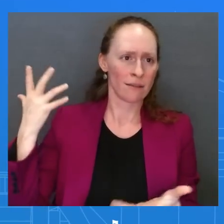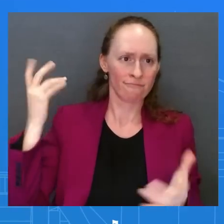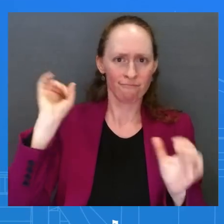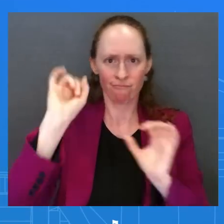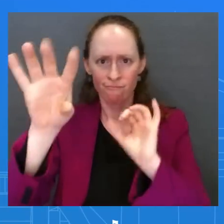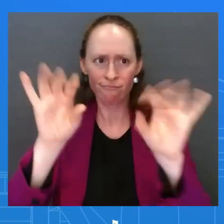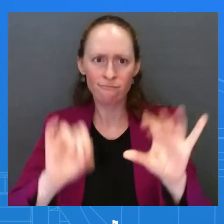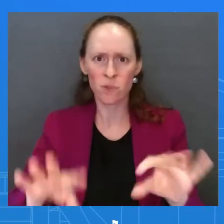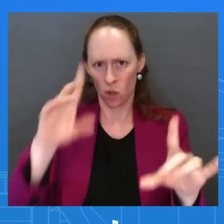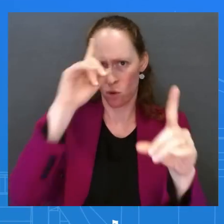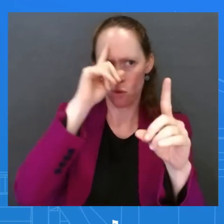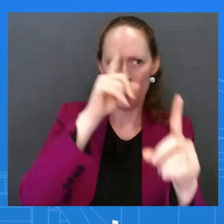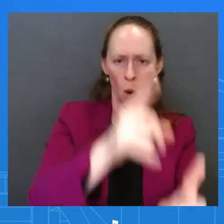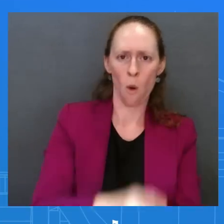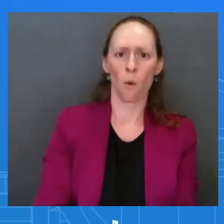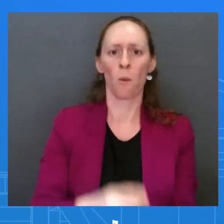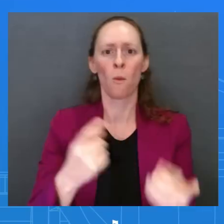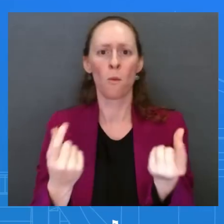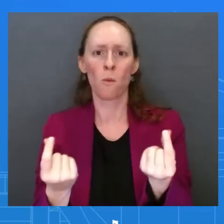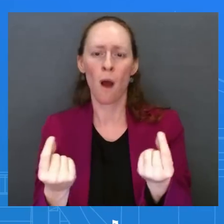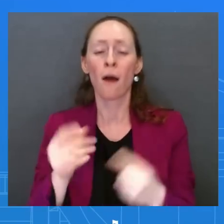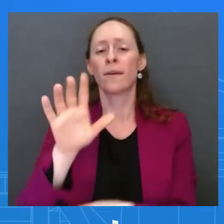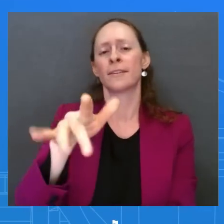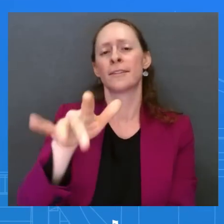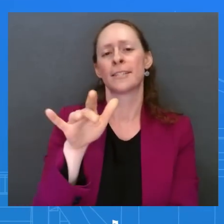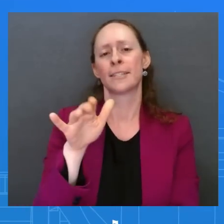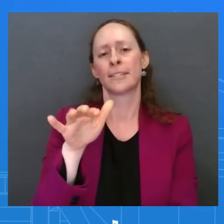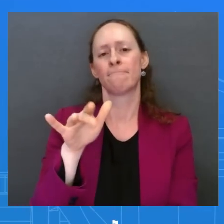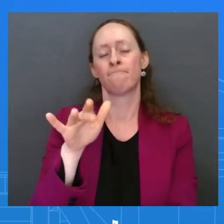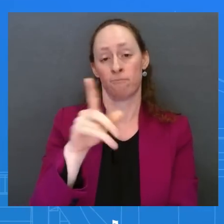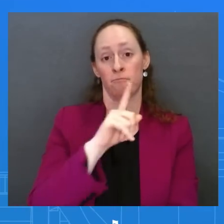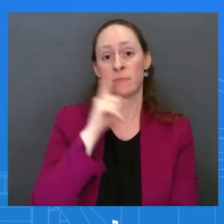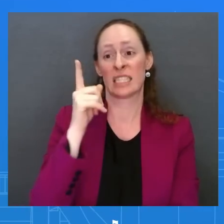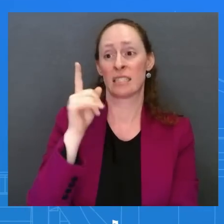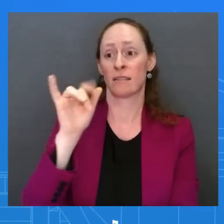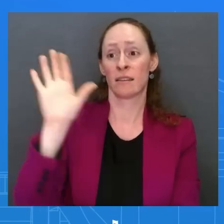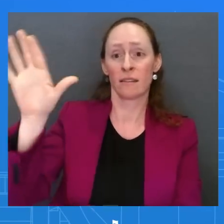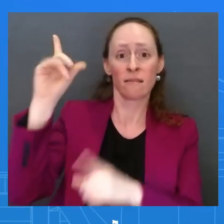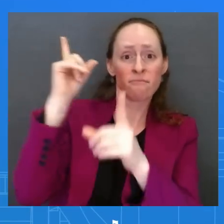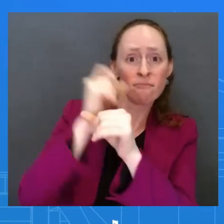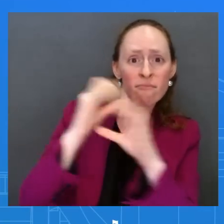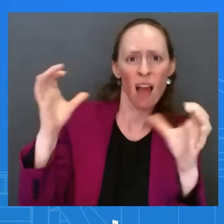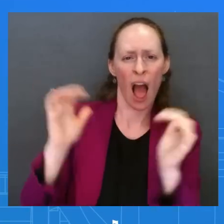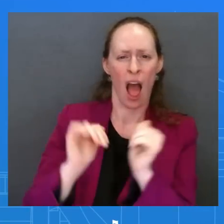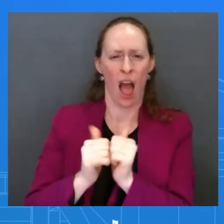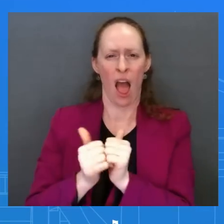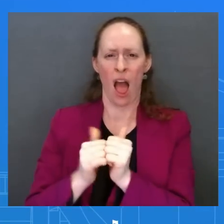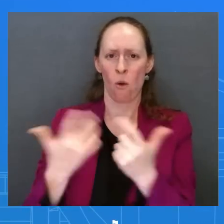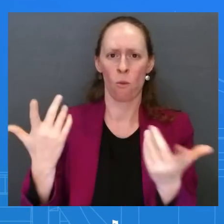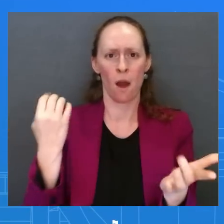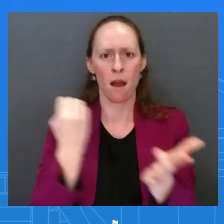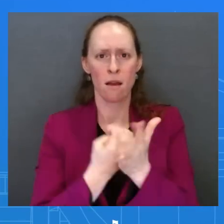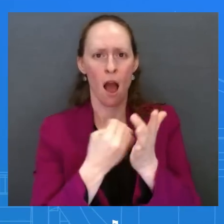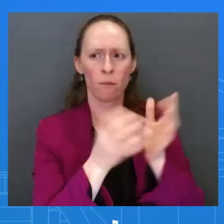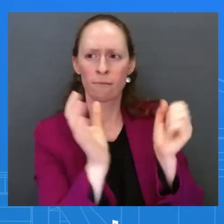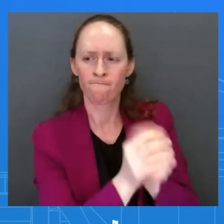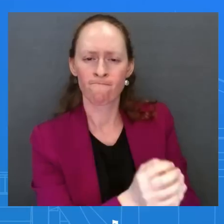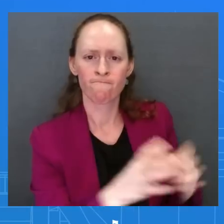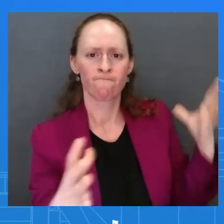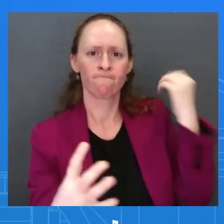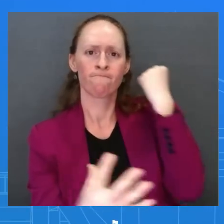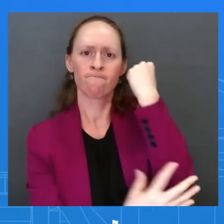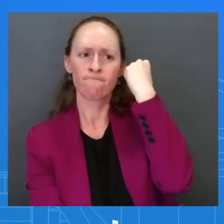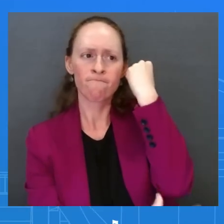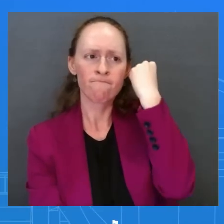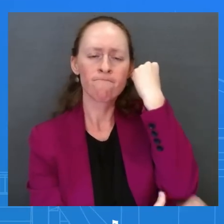out. Certainly, it's a vision, right? It's a vision about growing the economy from the middle out, the bottom up. You hear us say that over and over again